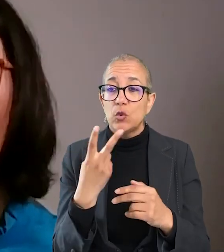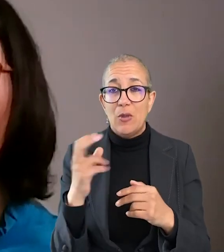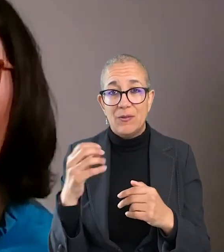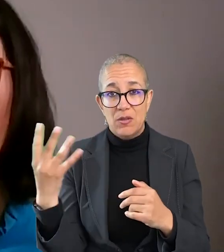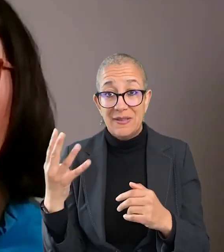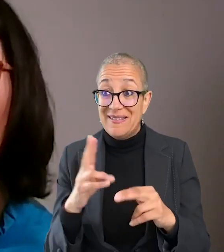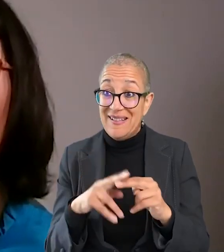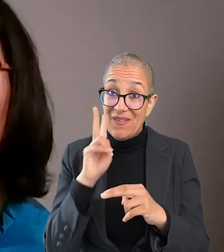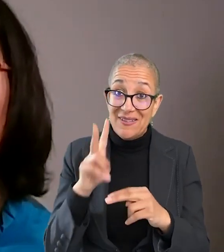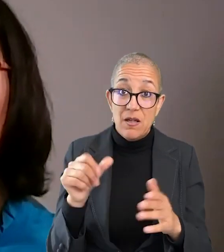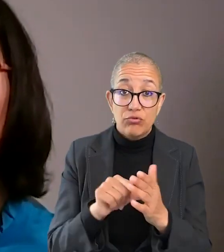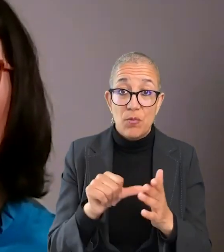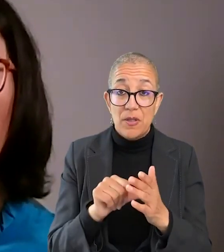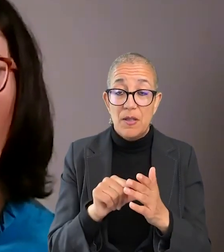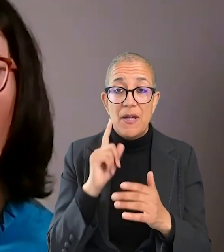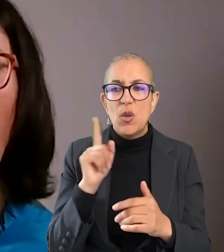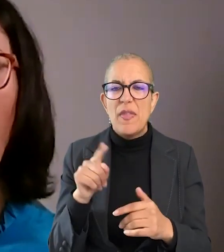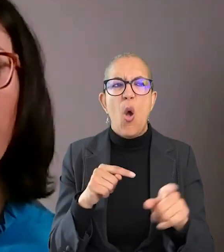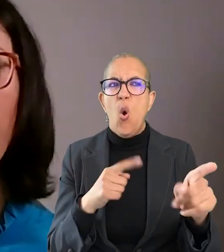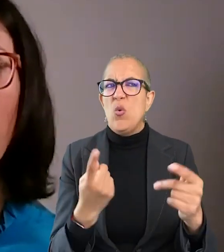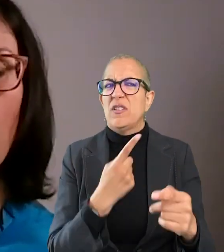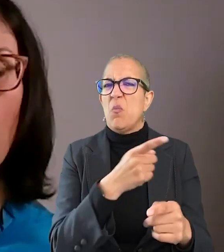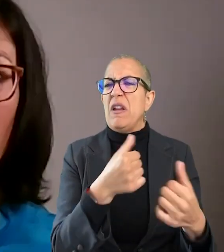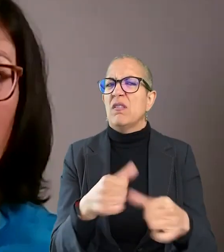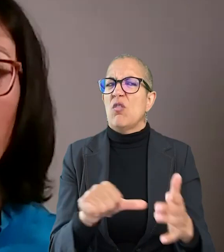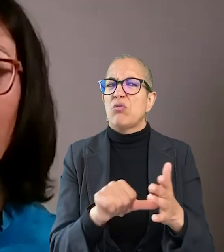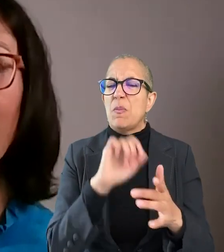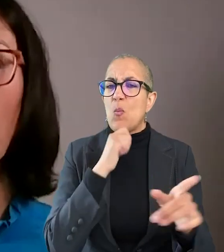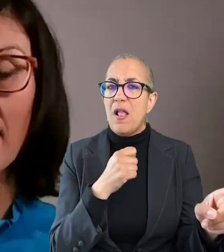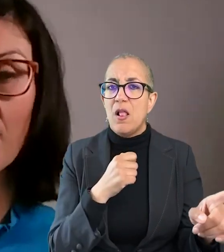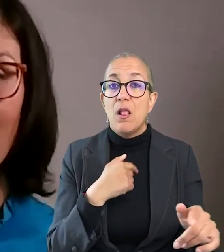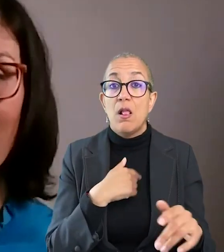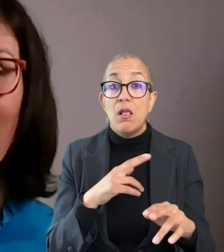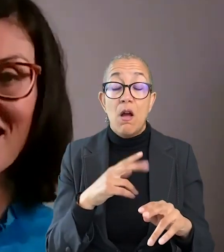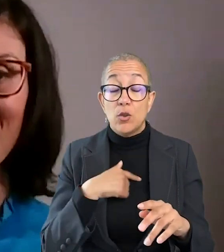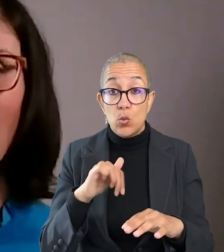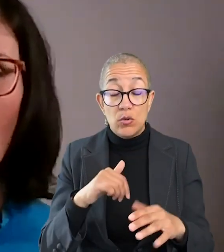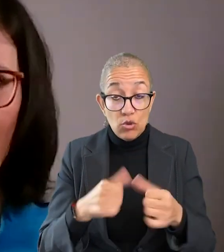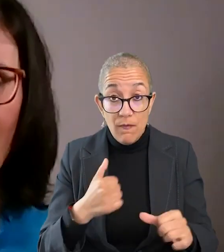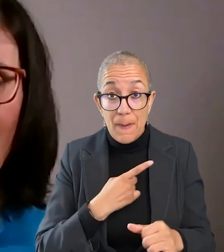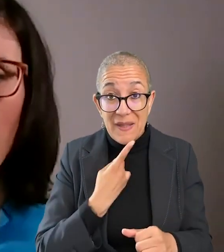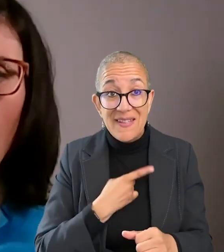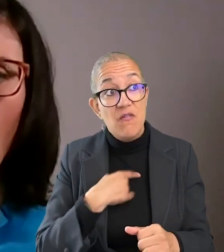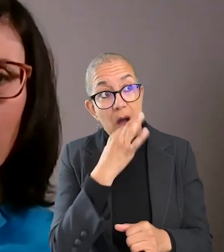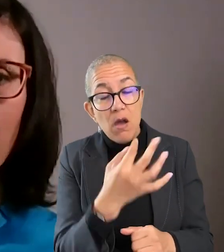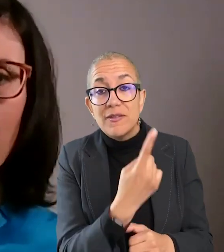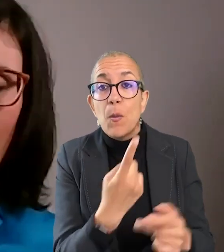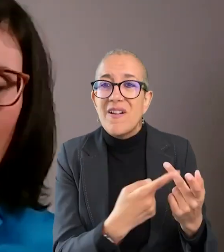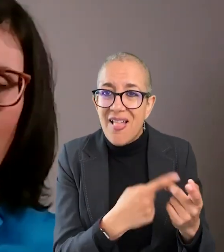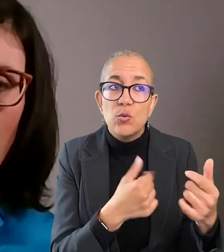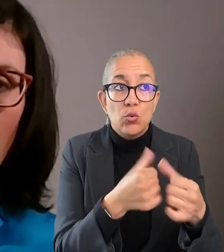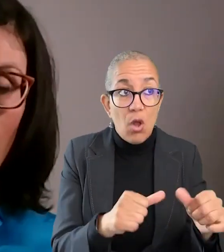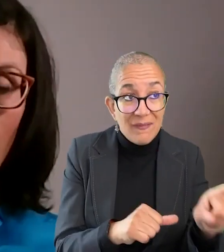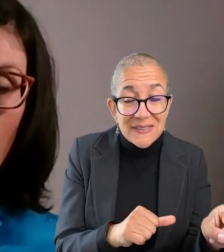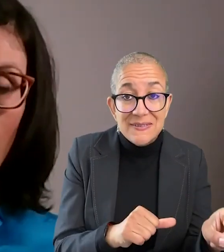I don't consider it someone else's problem to solve. I don't solve it myself. What often I do is I set someone else to solve it. But what we